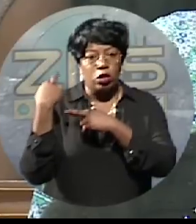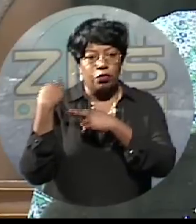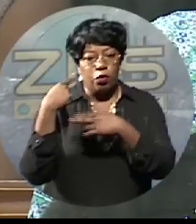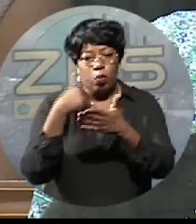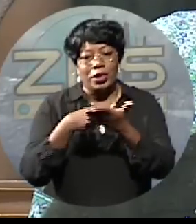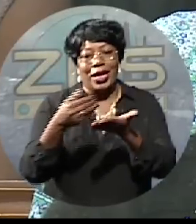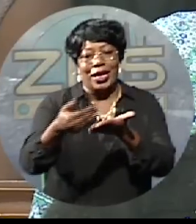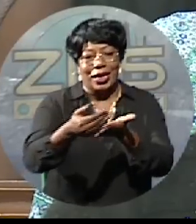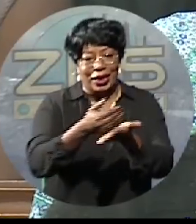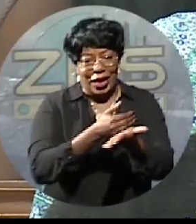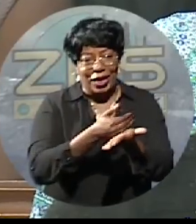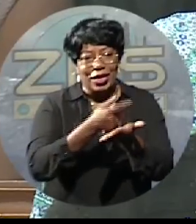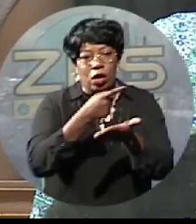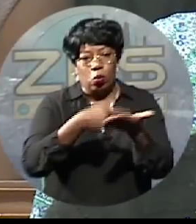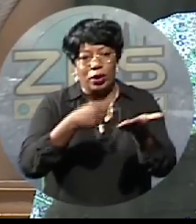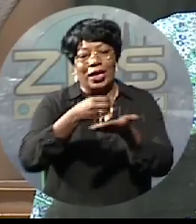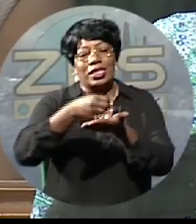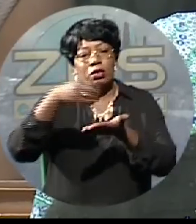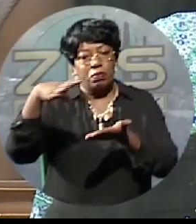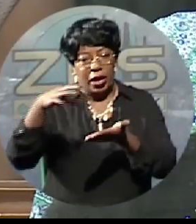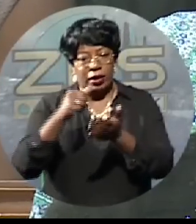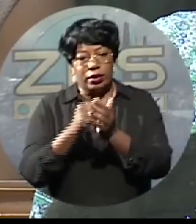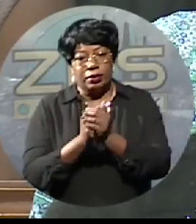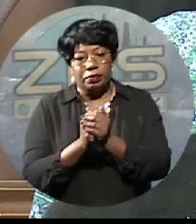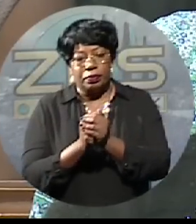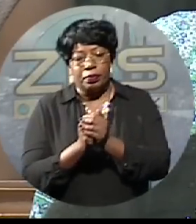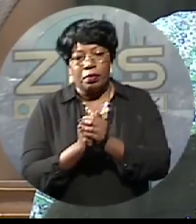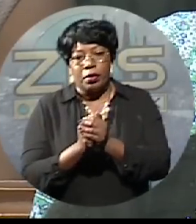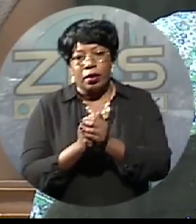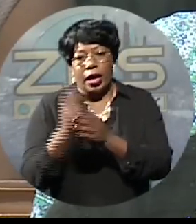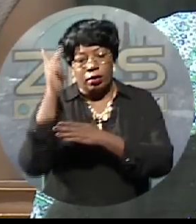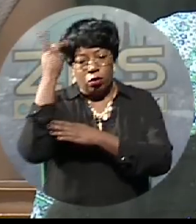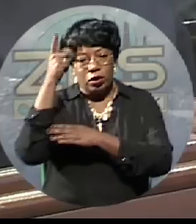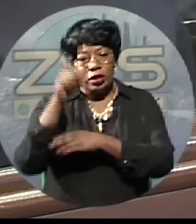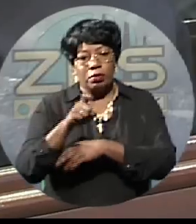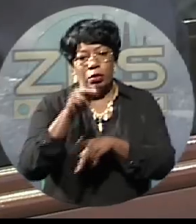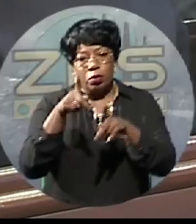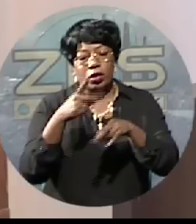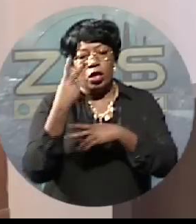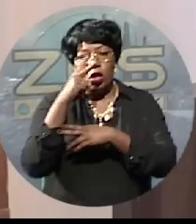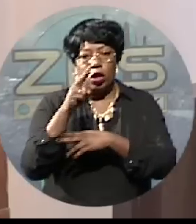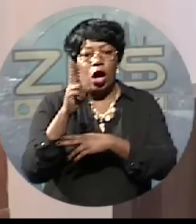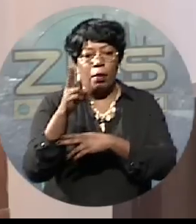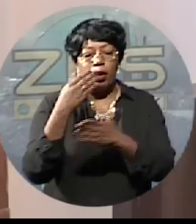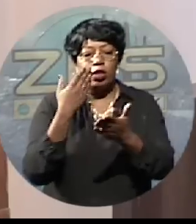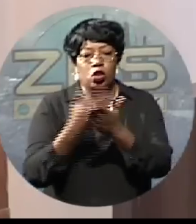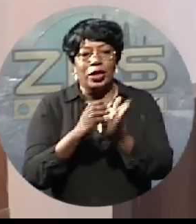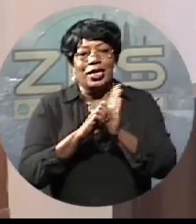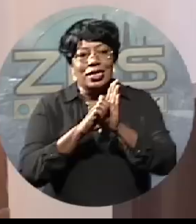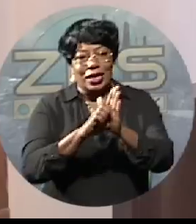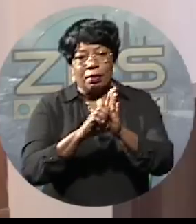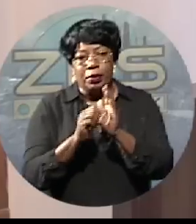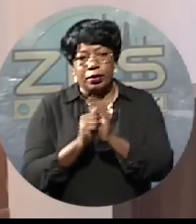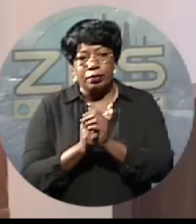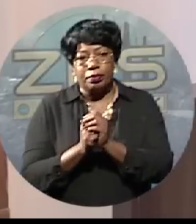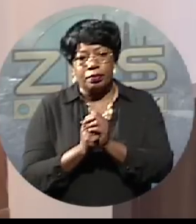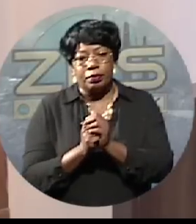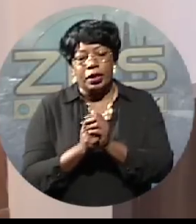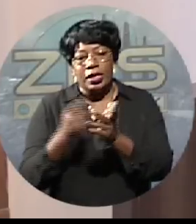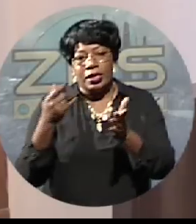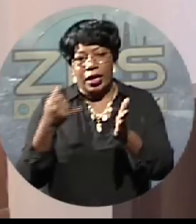urged politicians to be people that the youth can look up to. It also keeps everyone